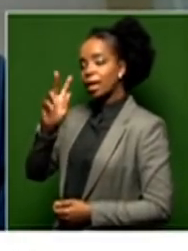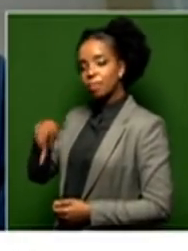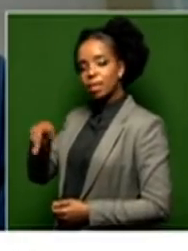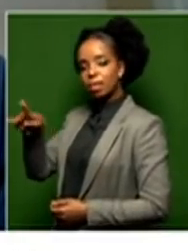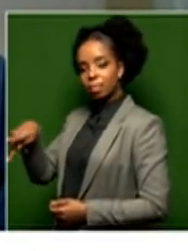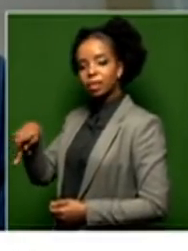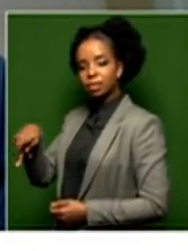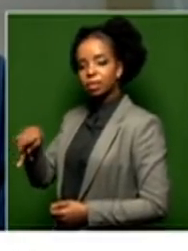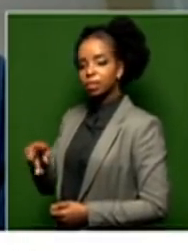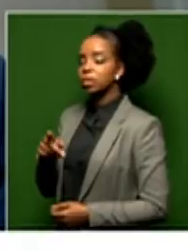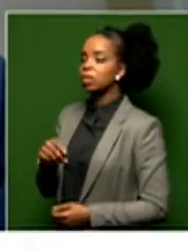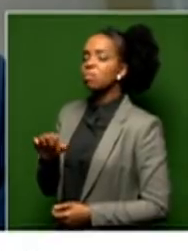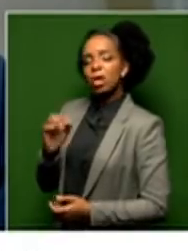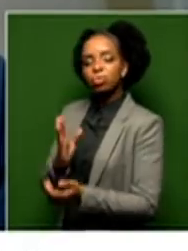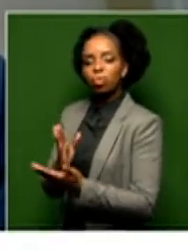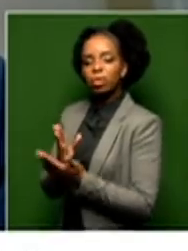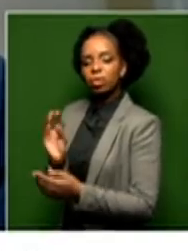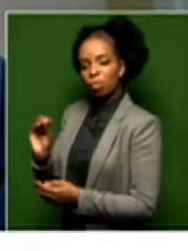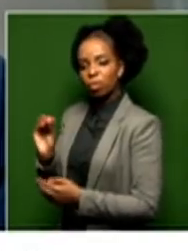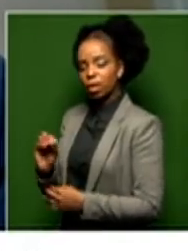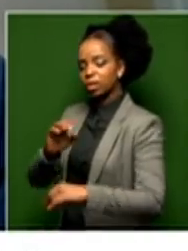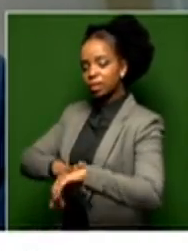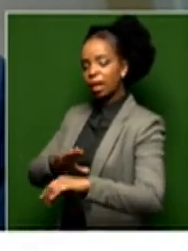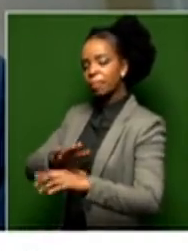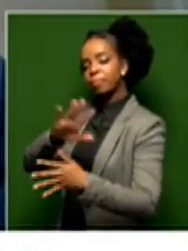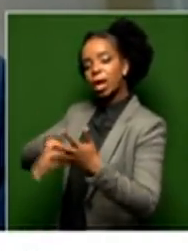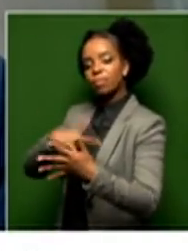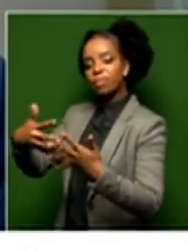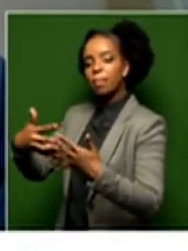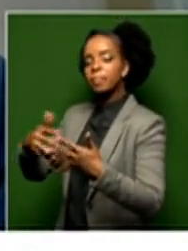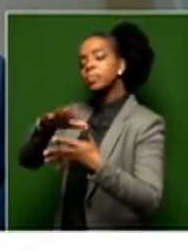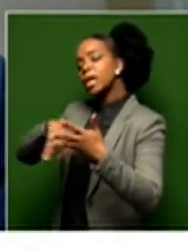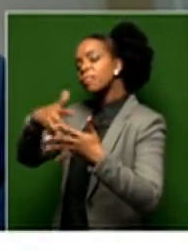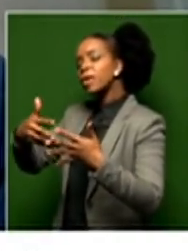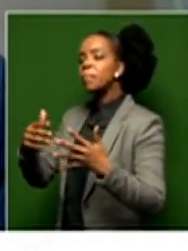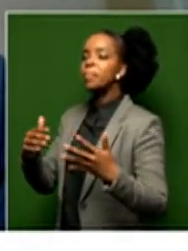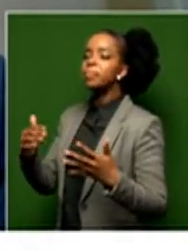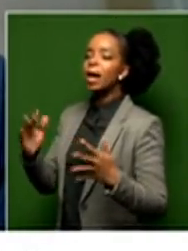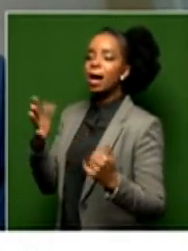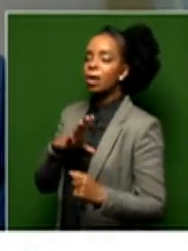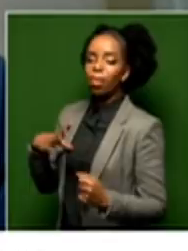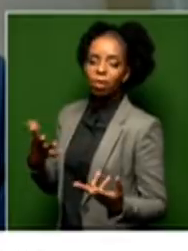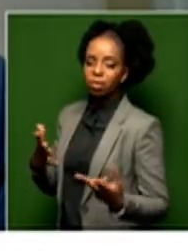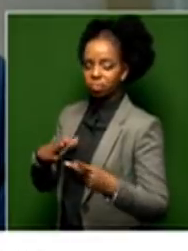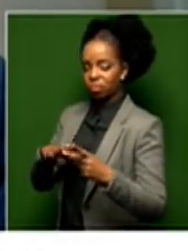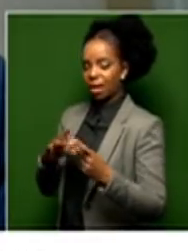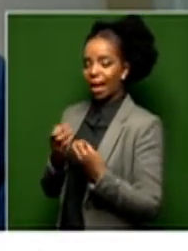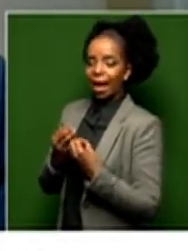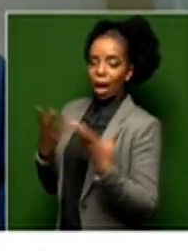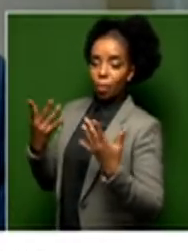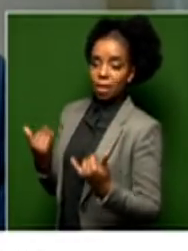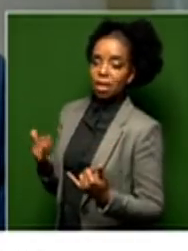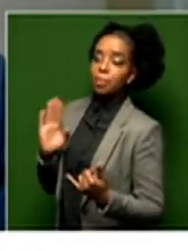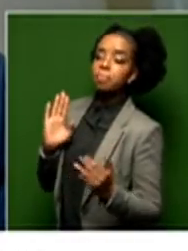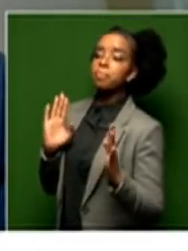starting to come on onto the grid, but what were the time frames for that, and how many of them have come onto the grid as we